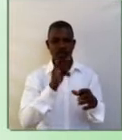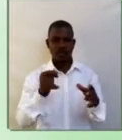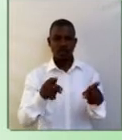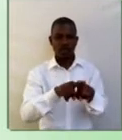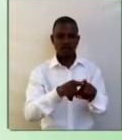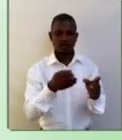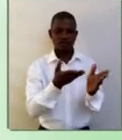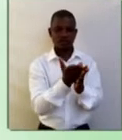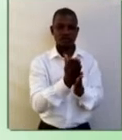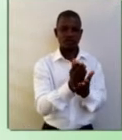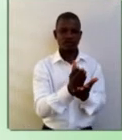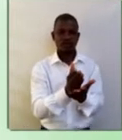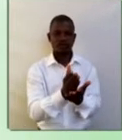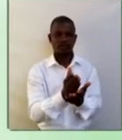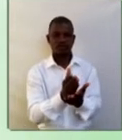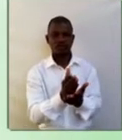correct?